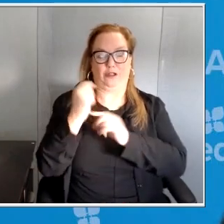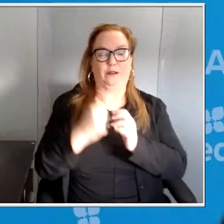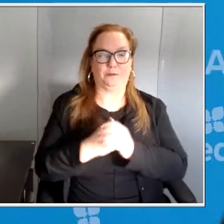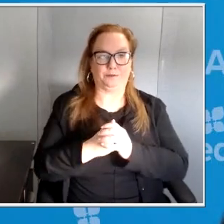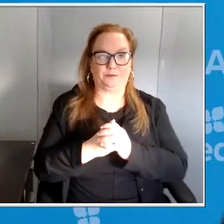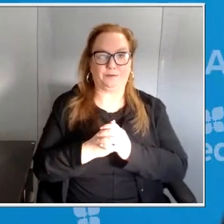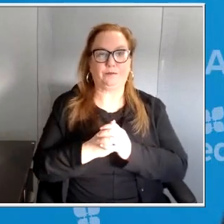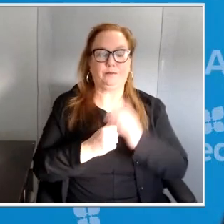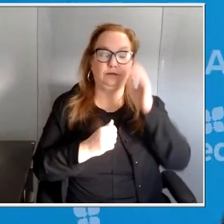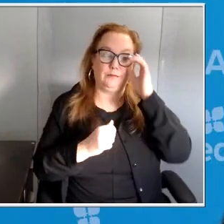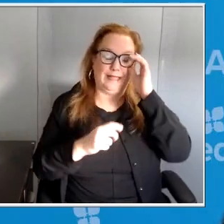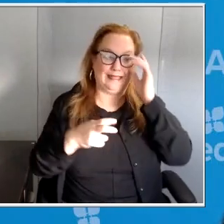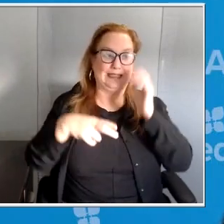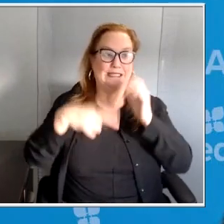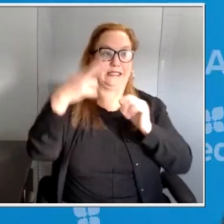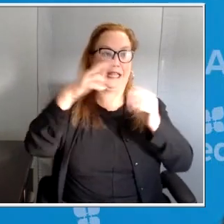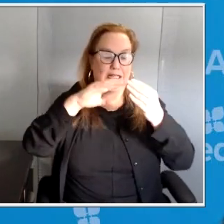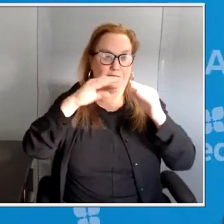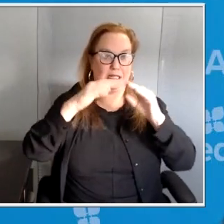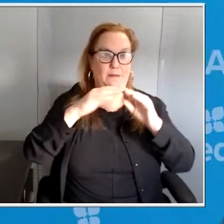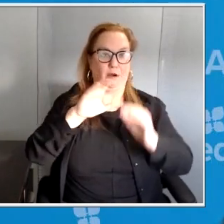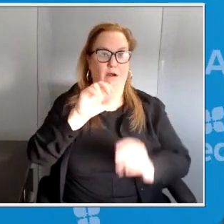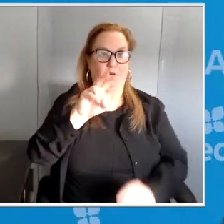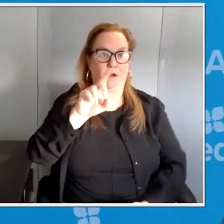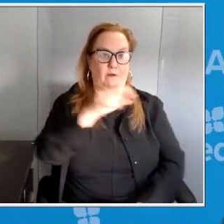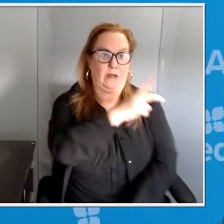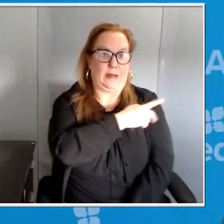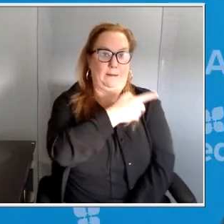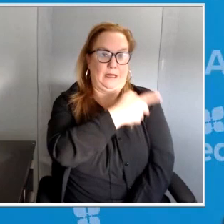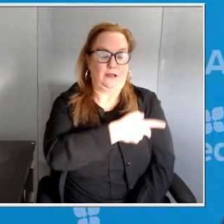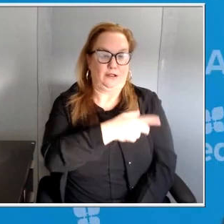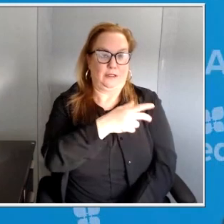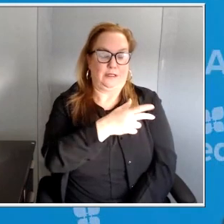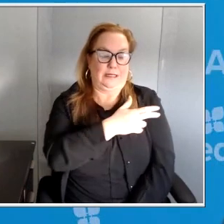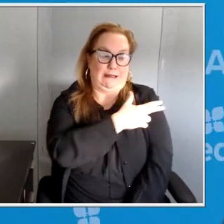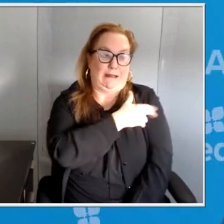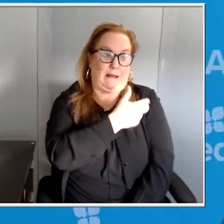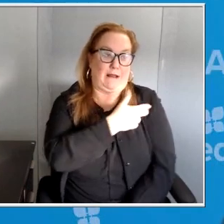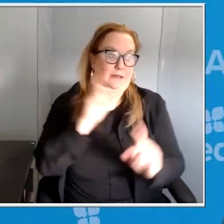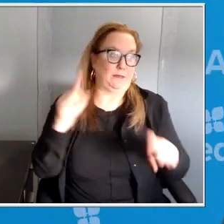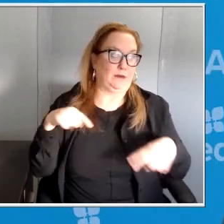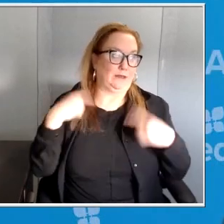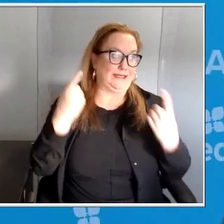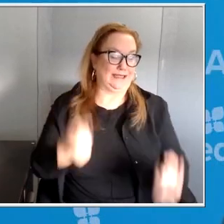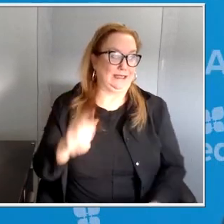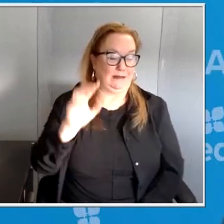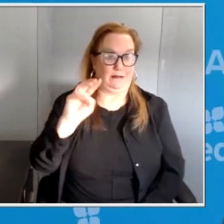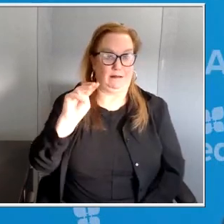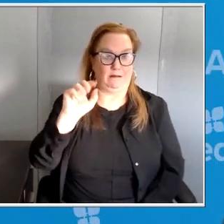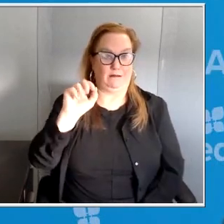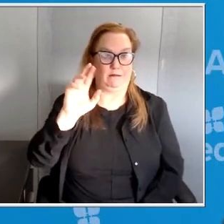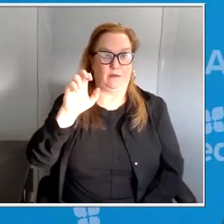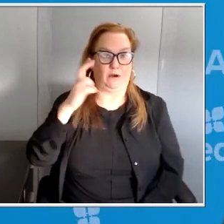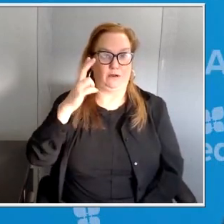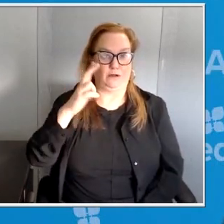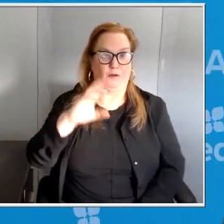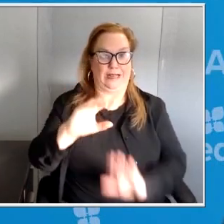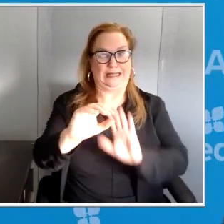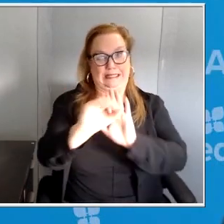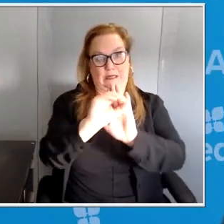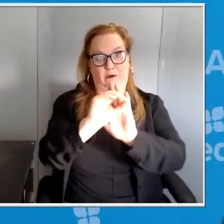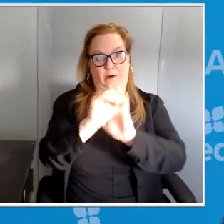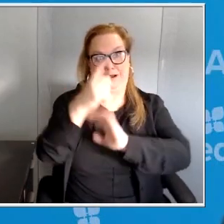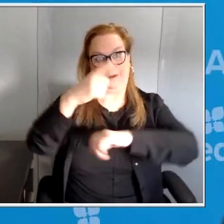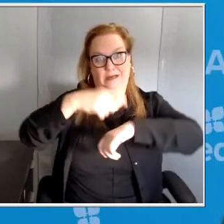this is definitely the highest number of COVID patients we've had in the hospital since March, when we hit 0 at one point.